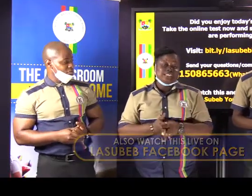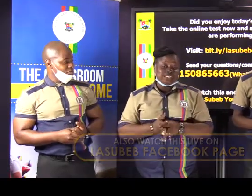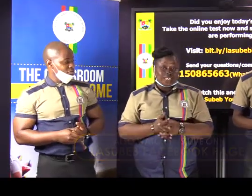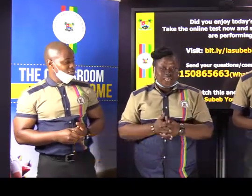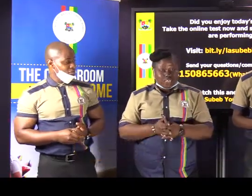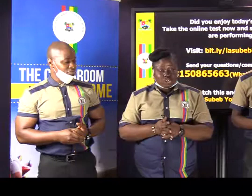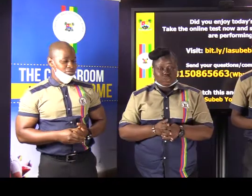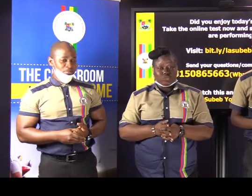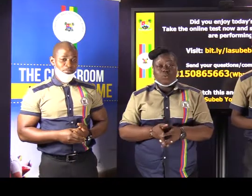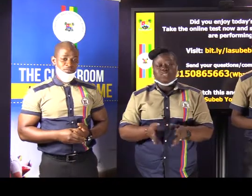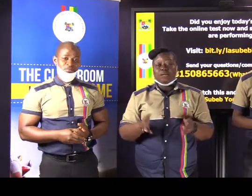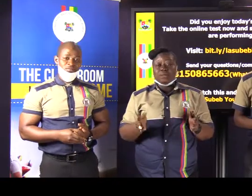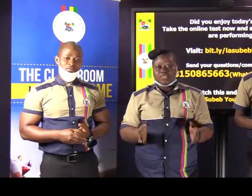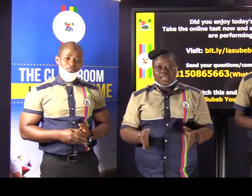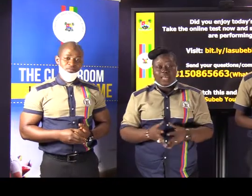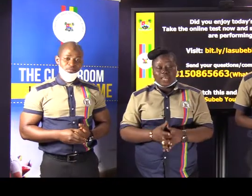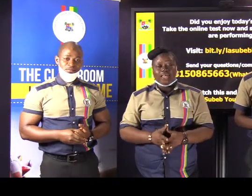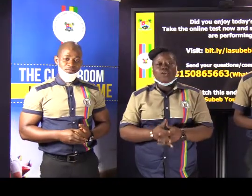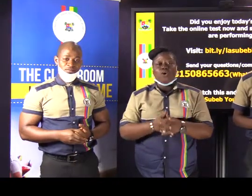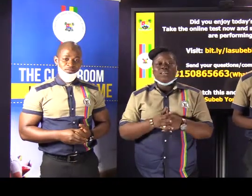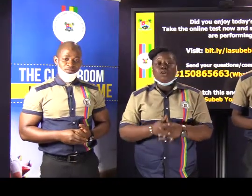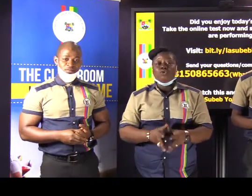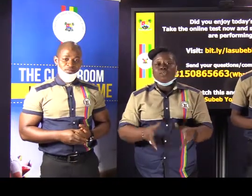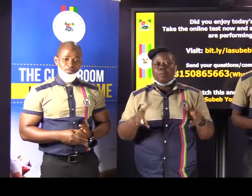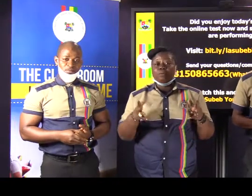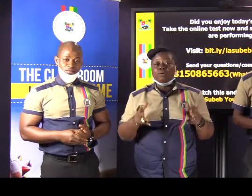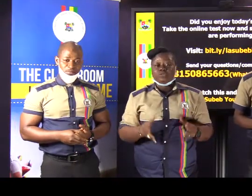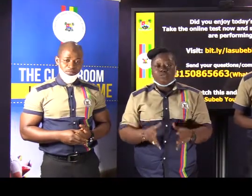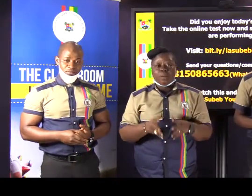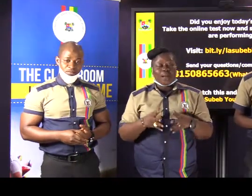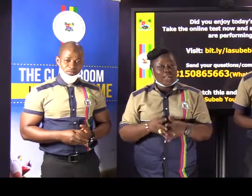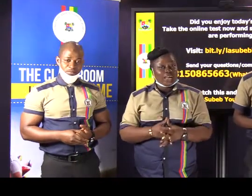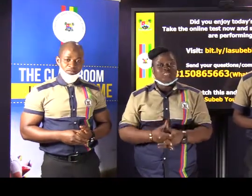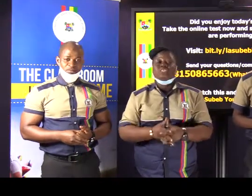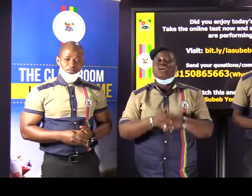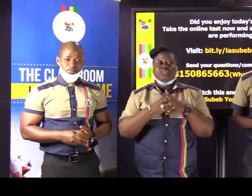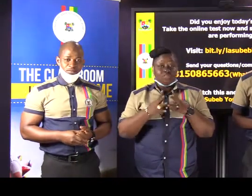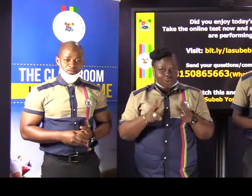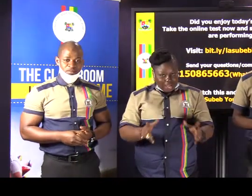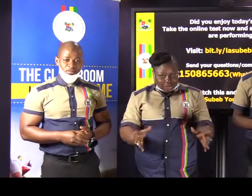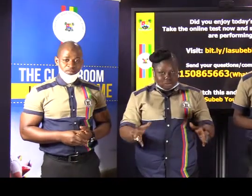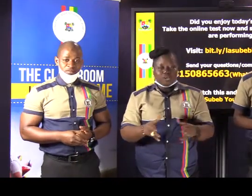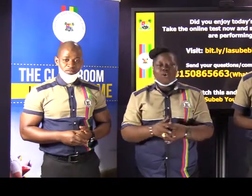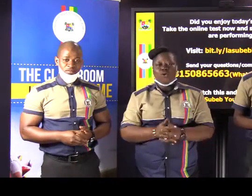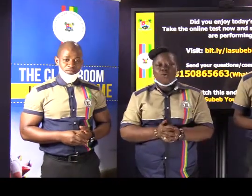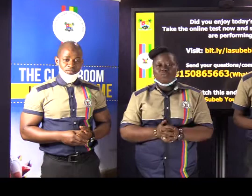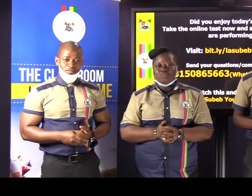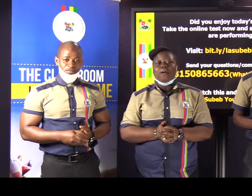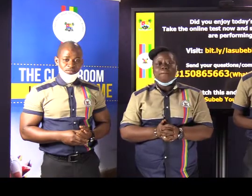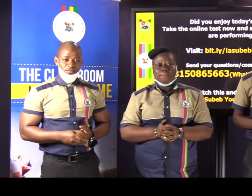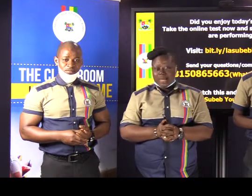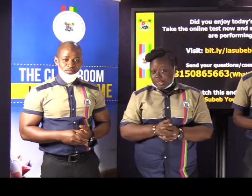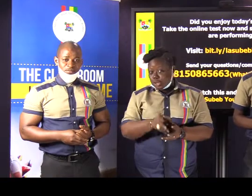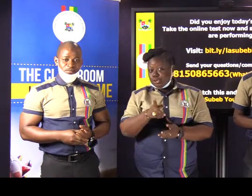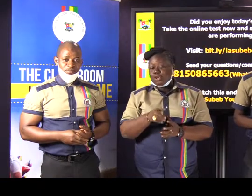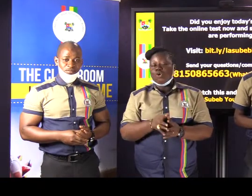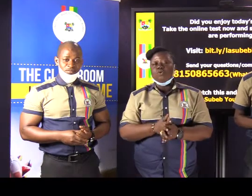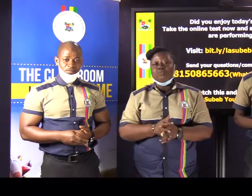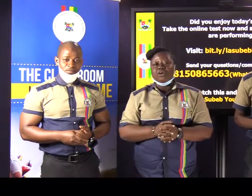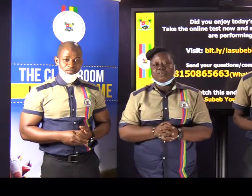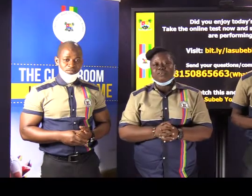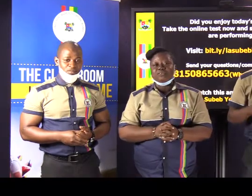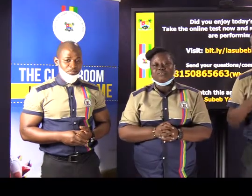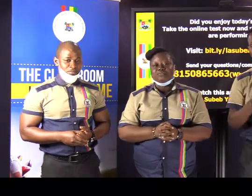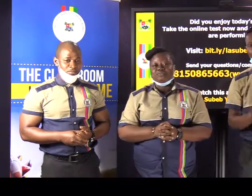our next edition, when we shall meet again on another beautifully packaged The Classroom in Your Home, make sure you do